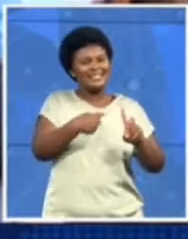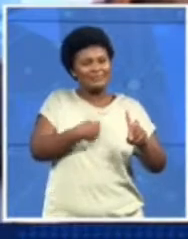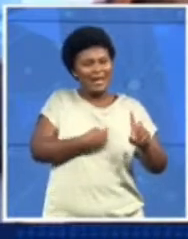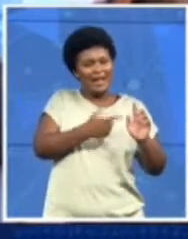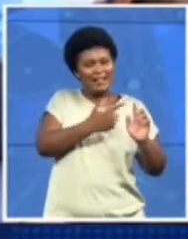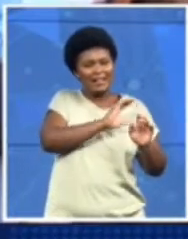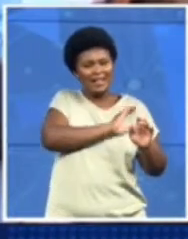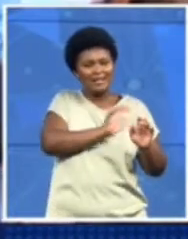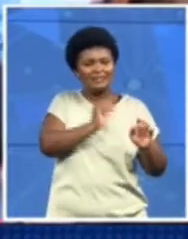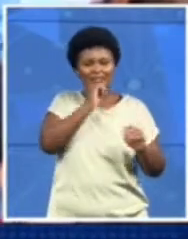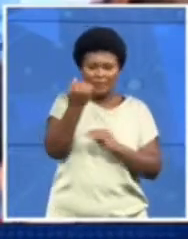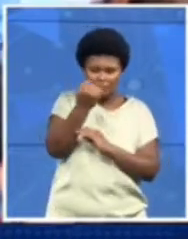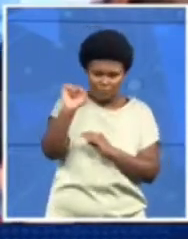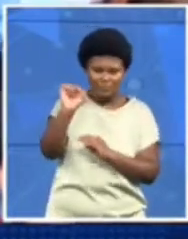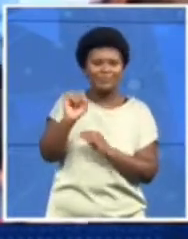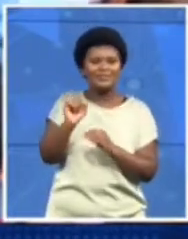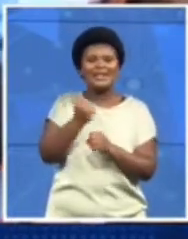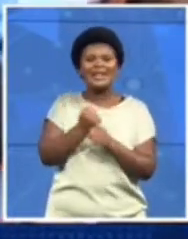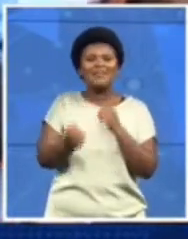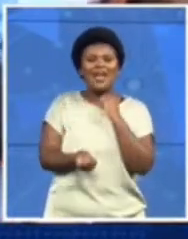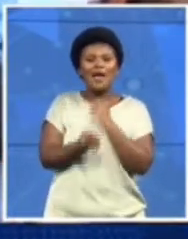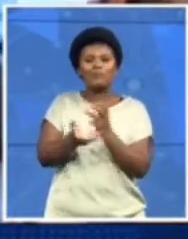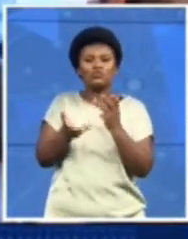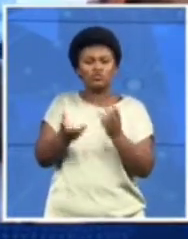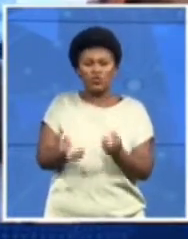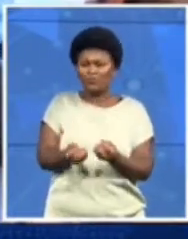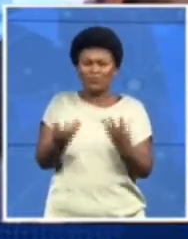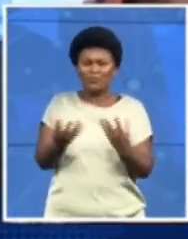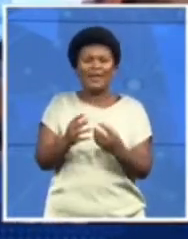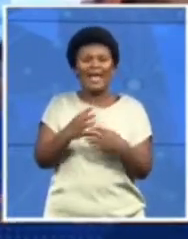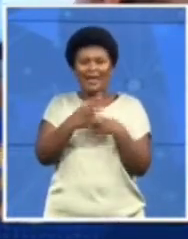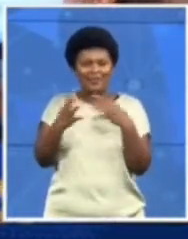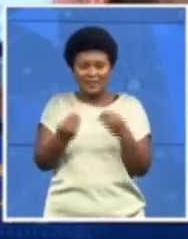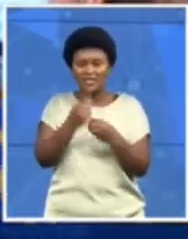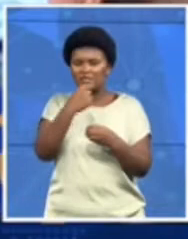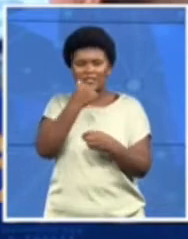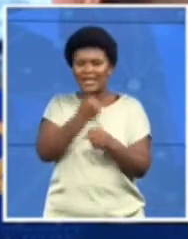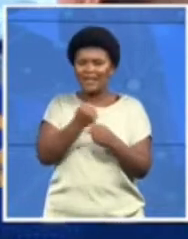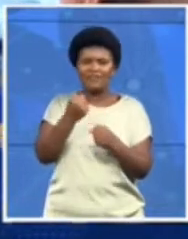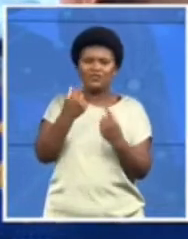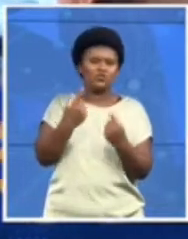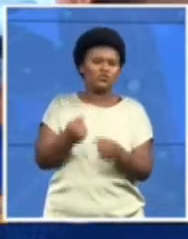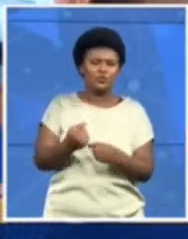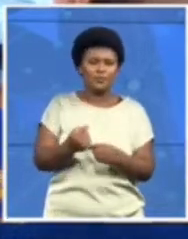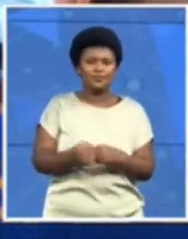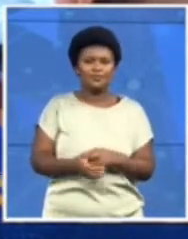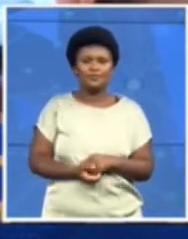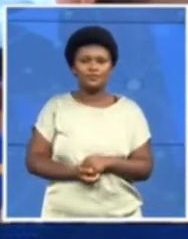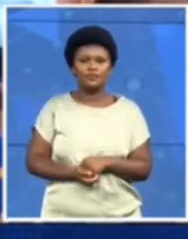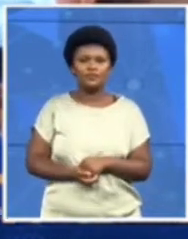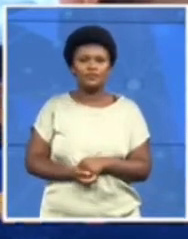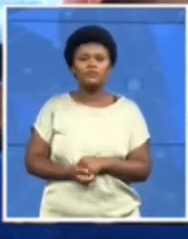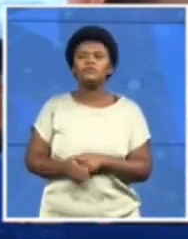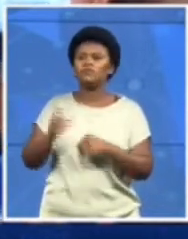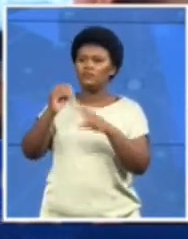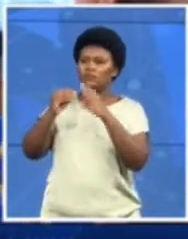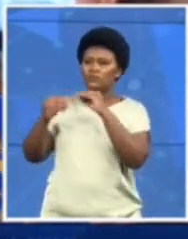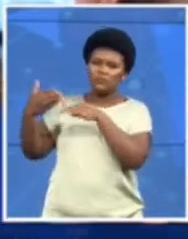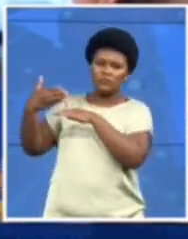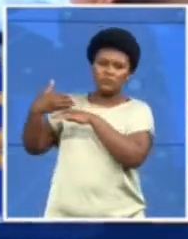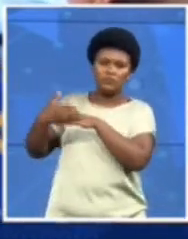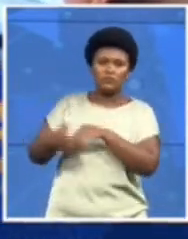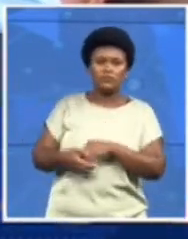those explosives would definitely belong to somebody else. Is he being held at prison cells or is he at Portsmouth?